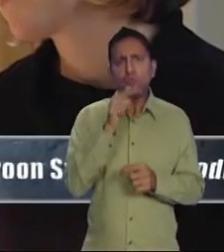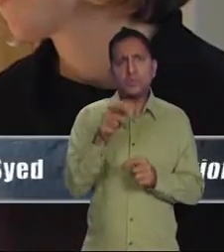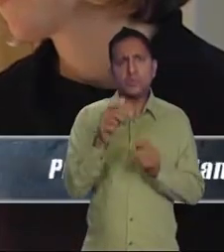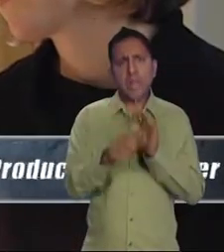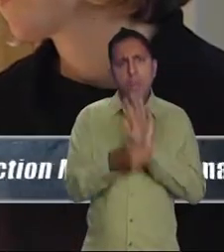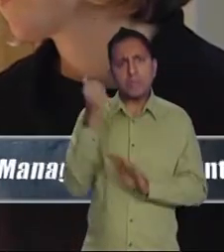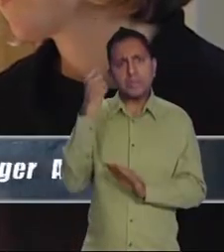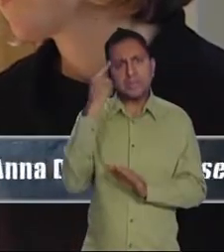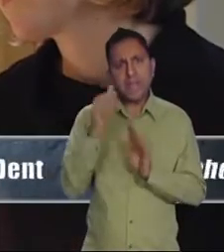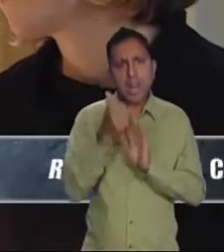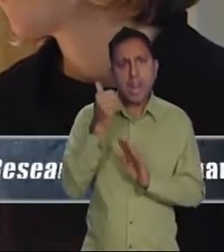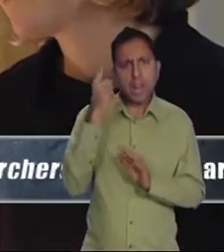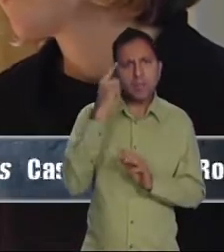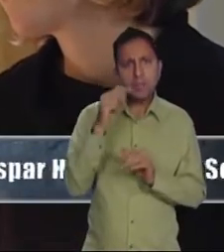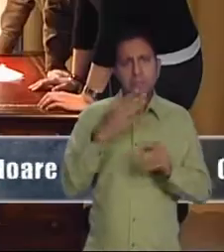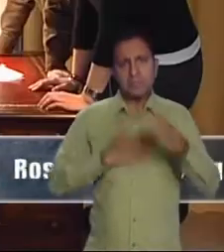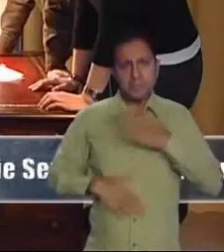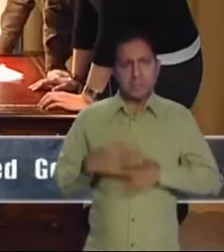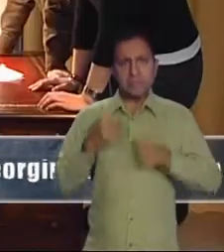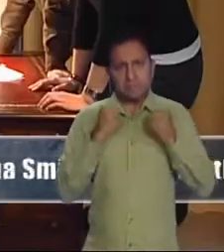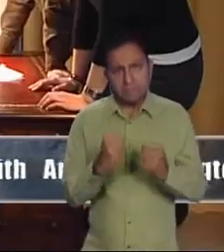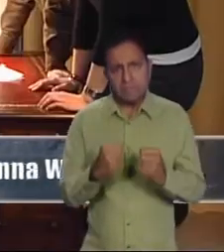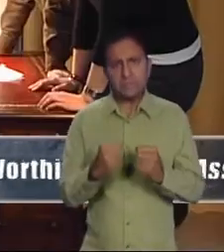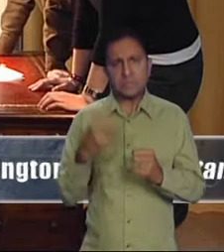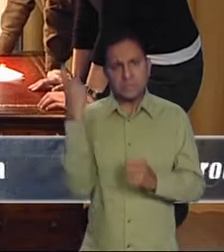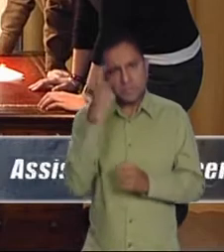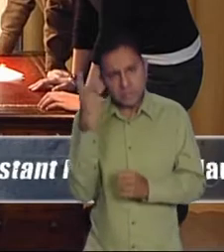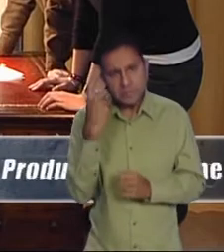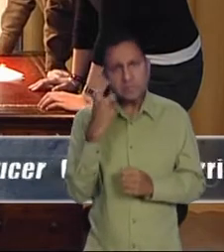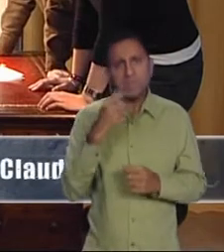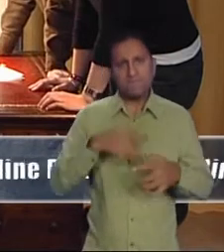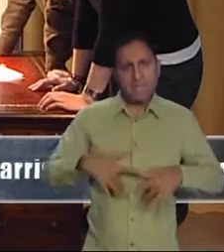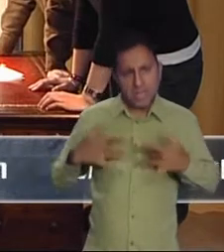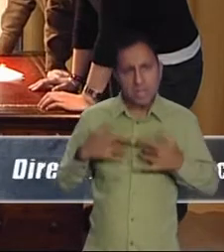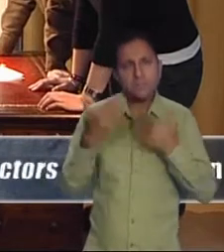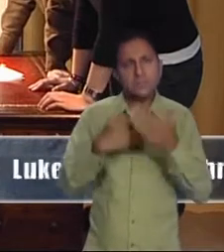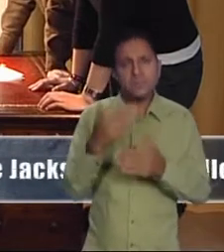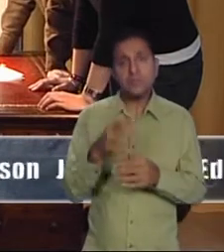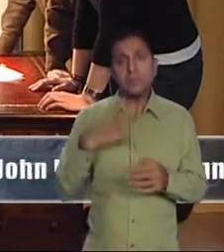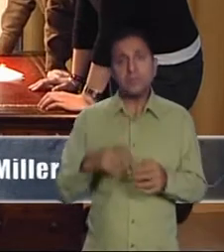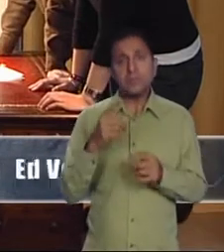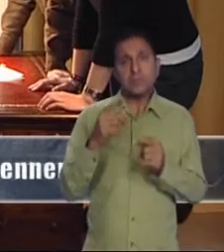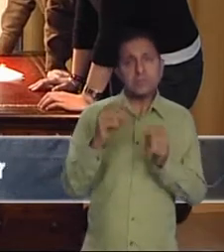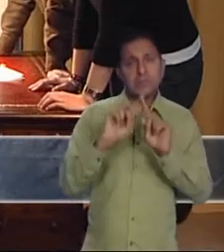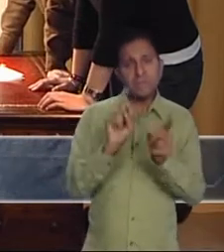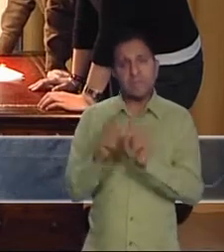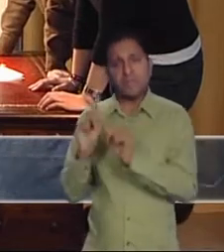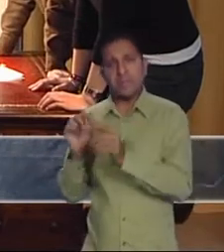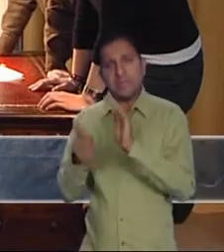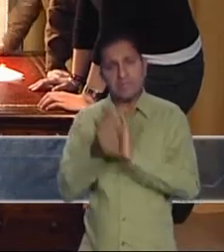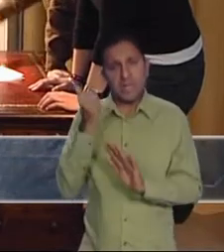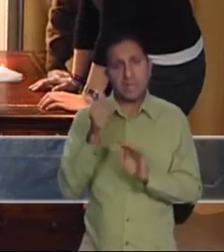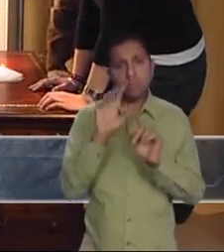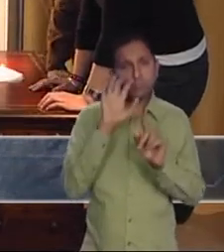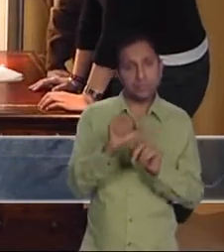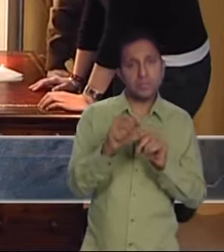dedication, lateral thinking, intuition, and so on. It really requires a hodgepodge of different skills to be a great code breaker. And I think you've made a good start. So well